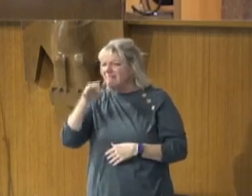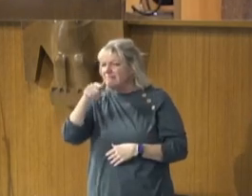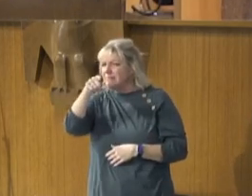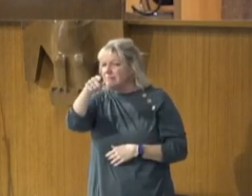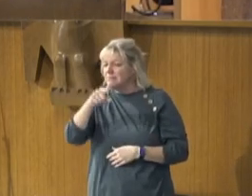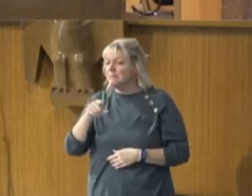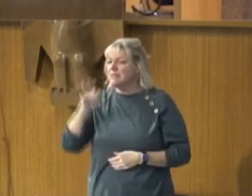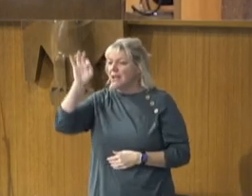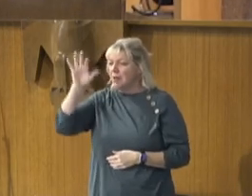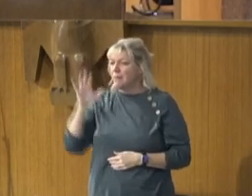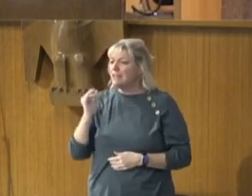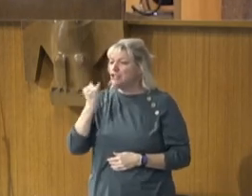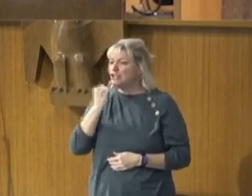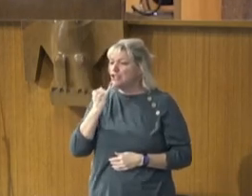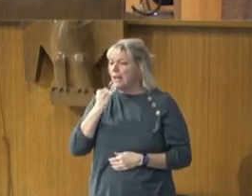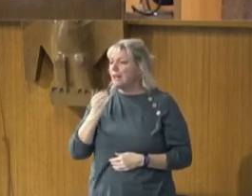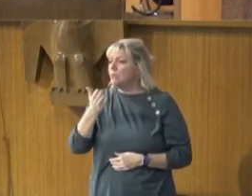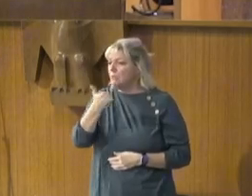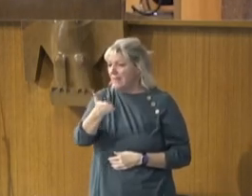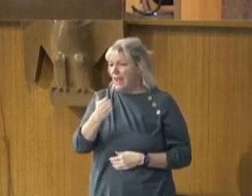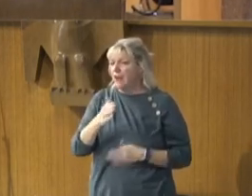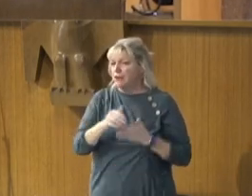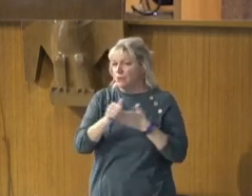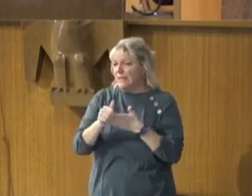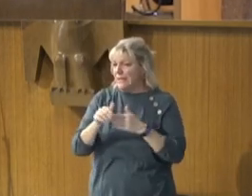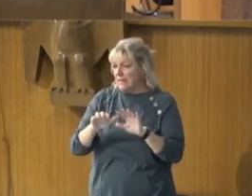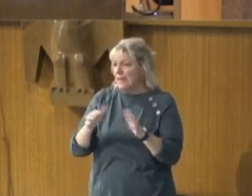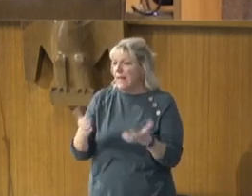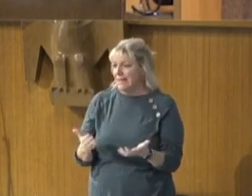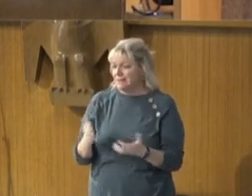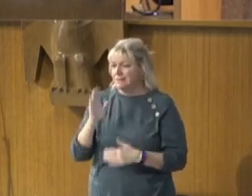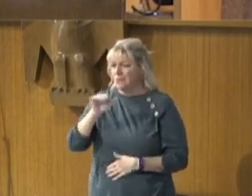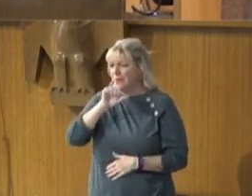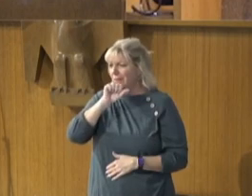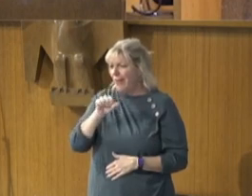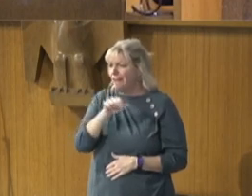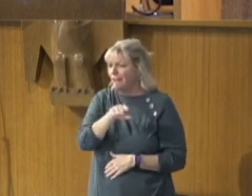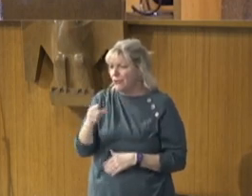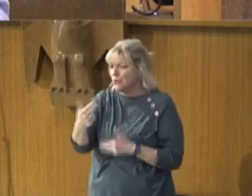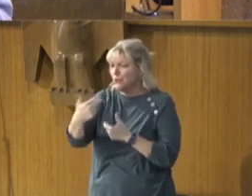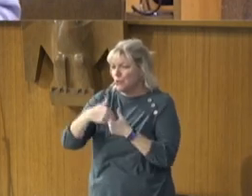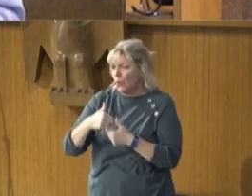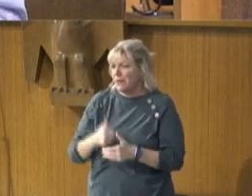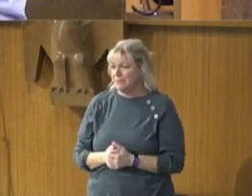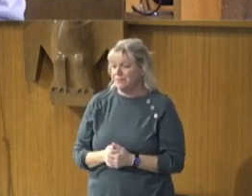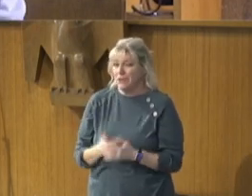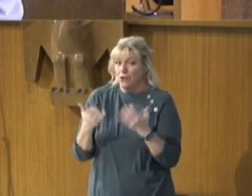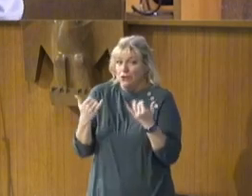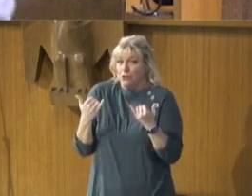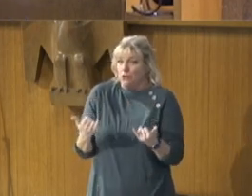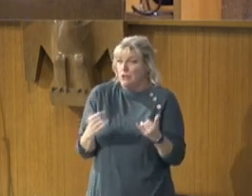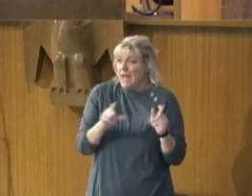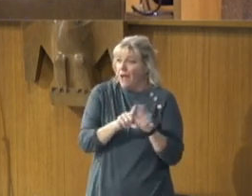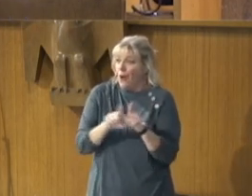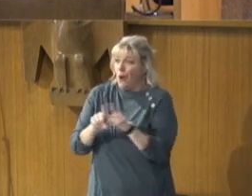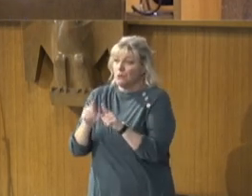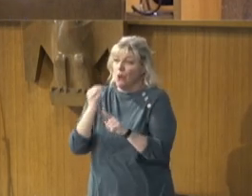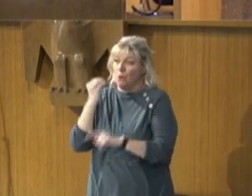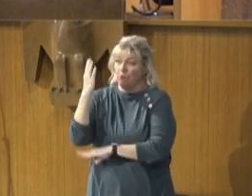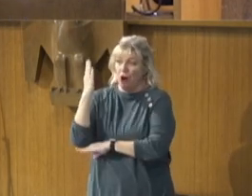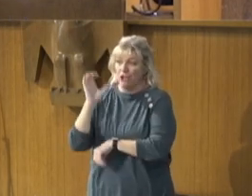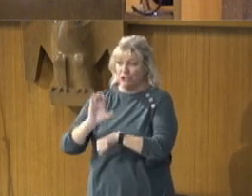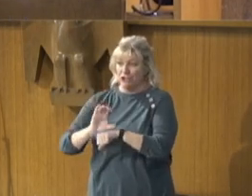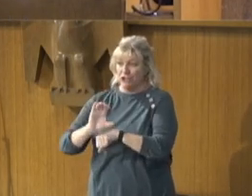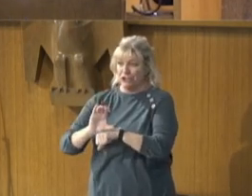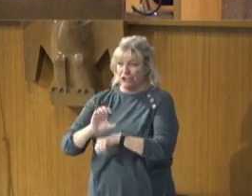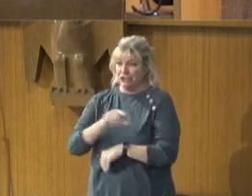here. Pastor Jen will be there to lead the class, and we would love for you to join us. Today is also brunch church, and so if you would